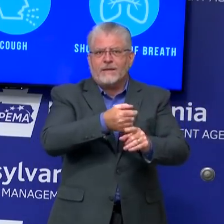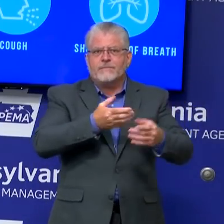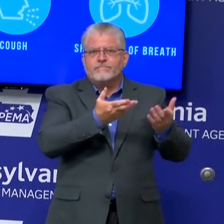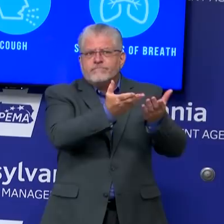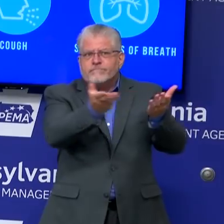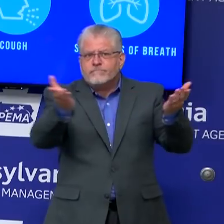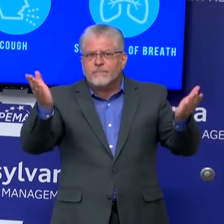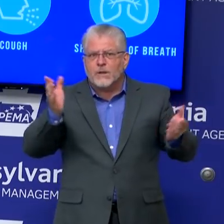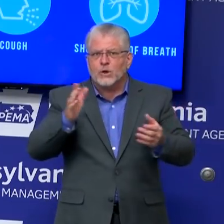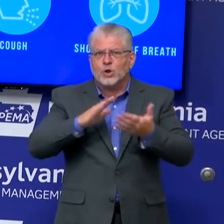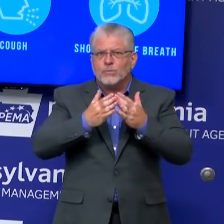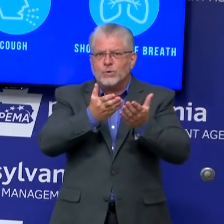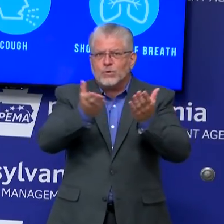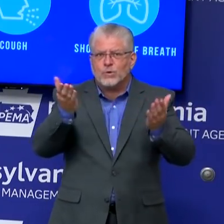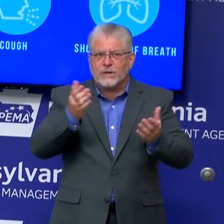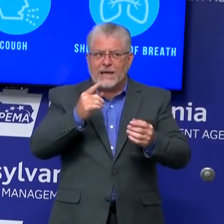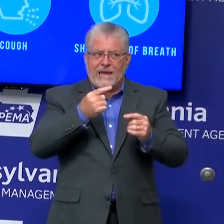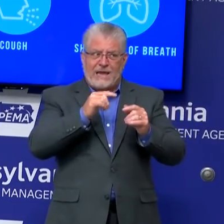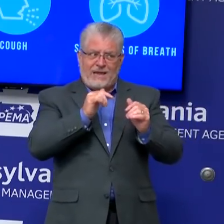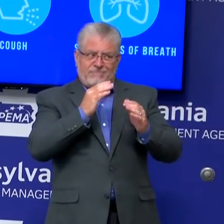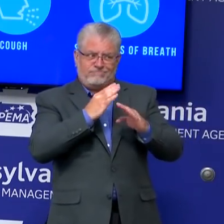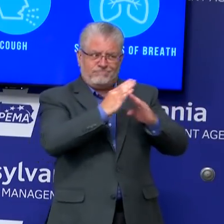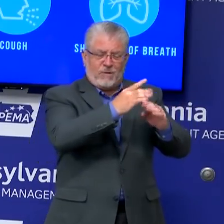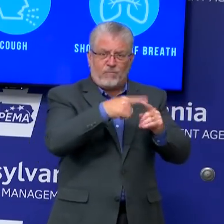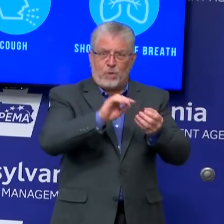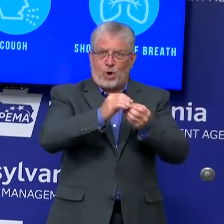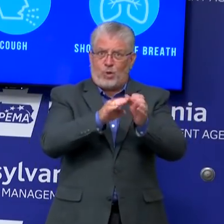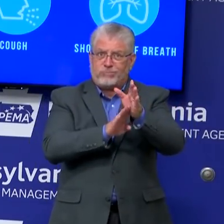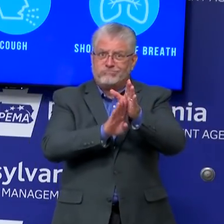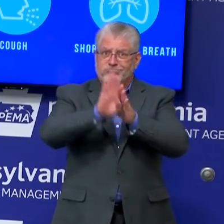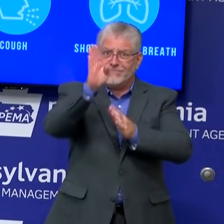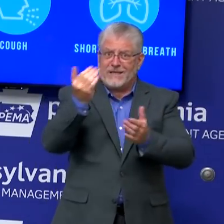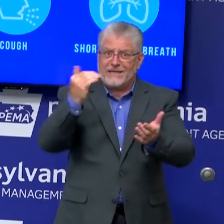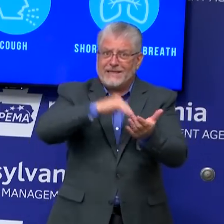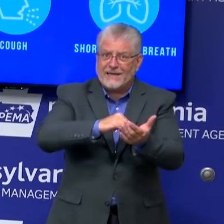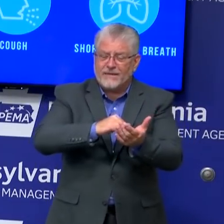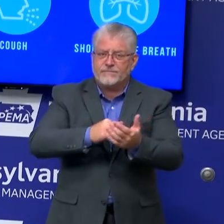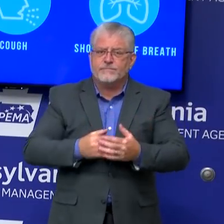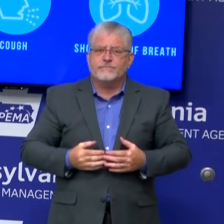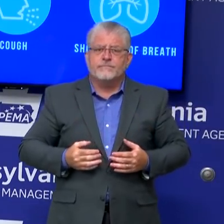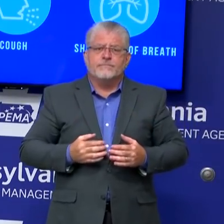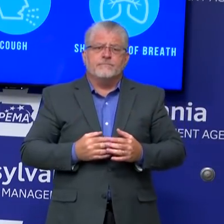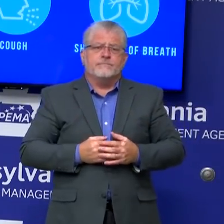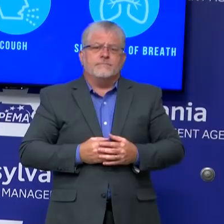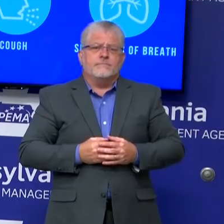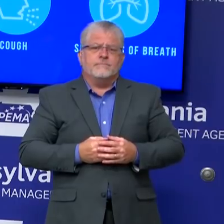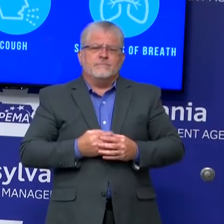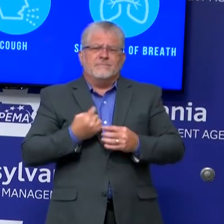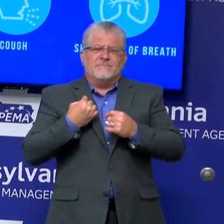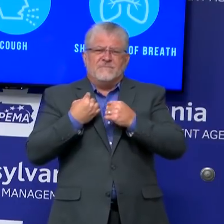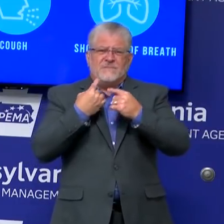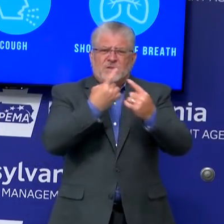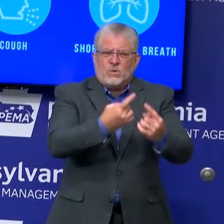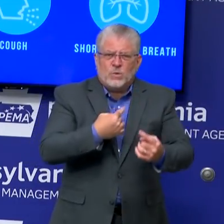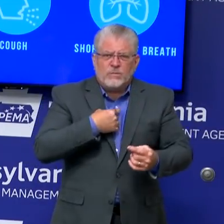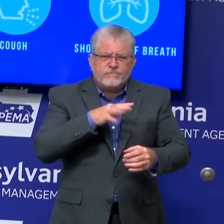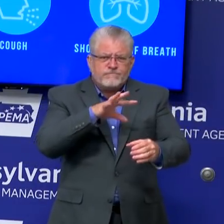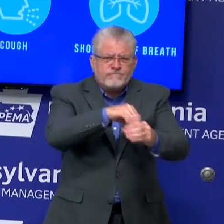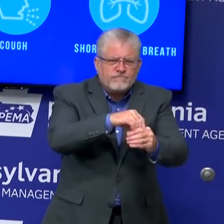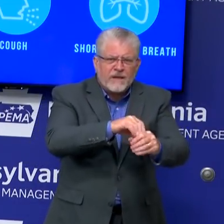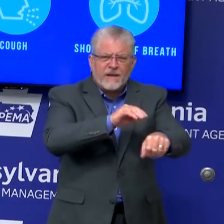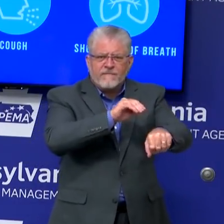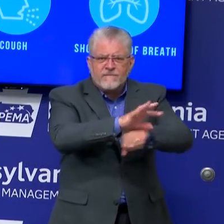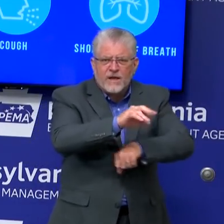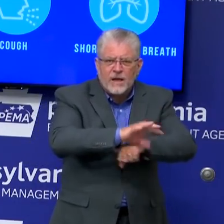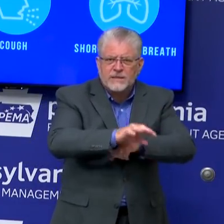sweeping the country. And so for a long time, we've helped advise and consult to both state and national leadership